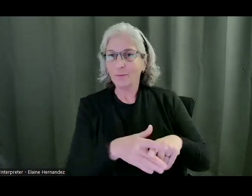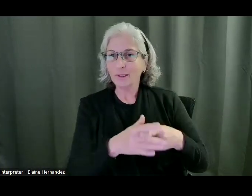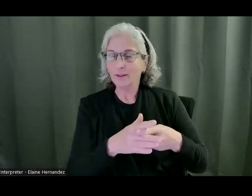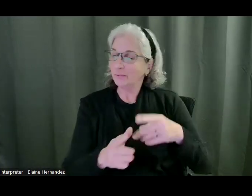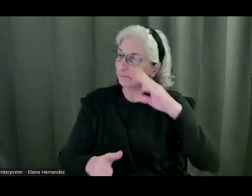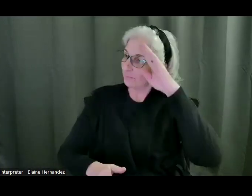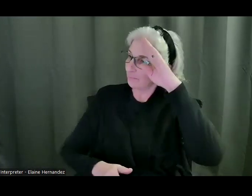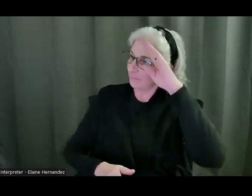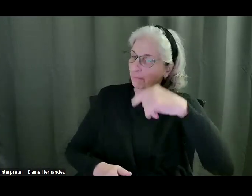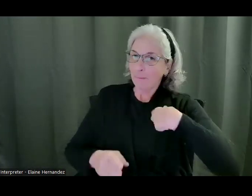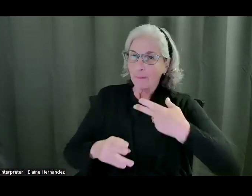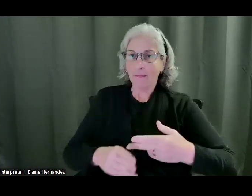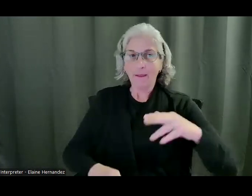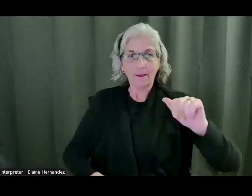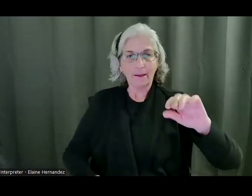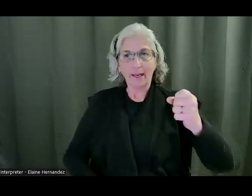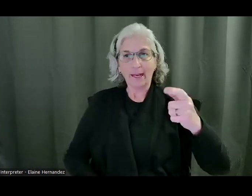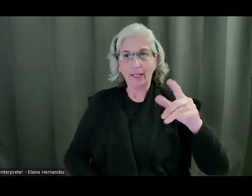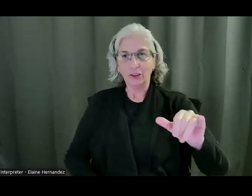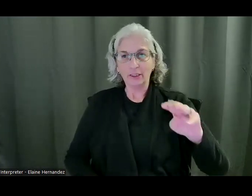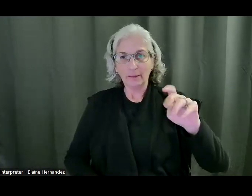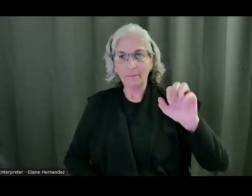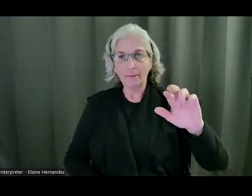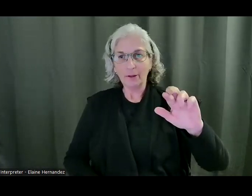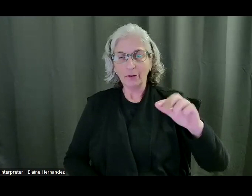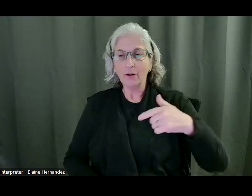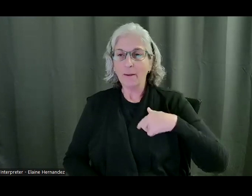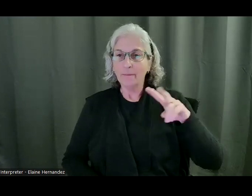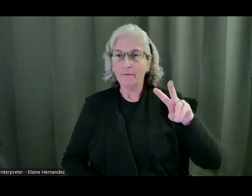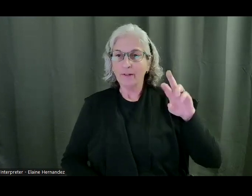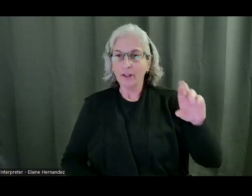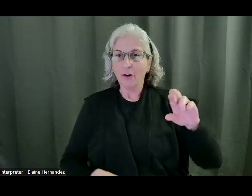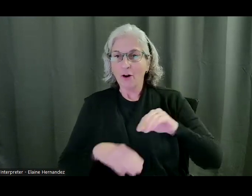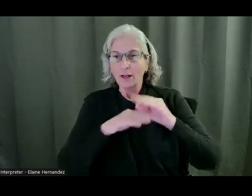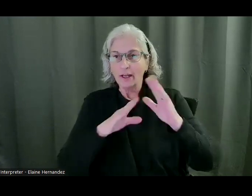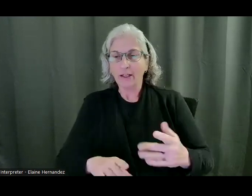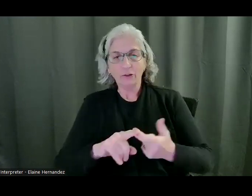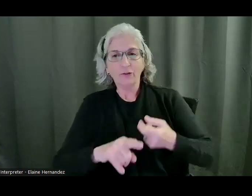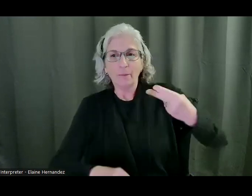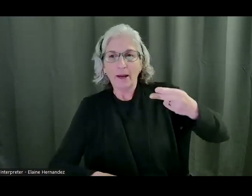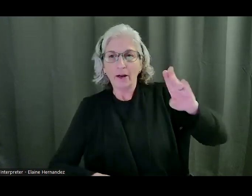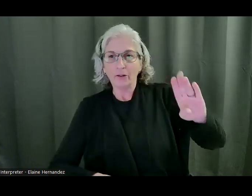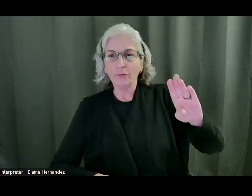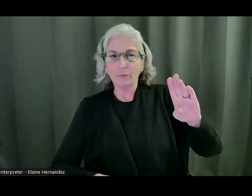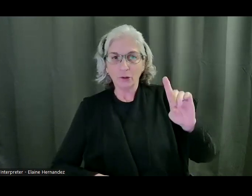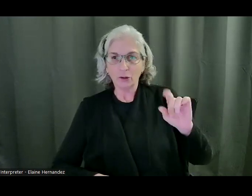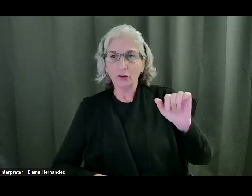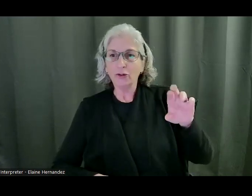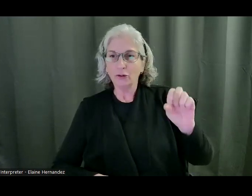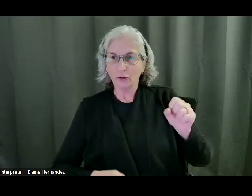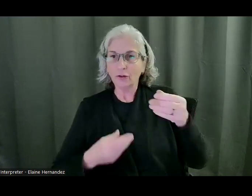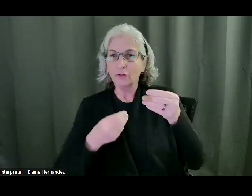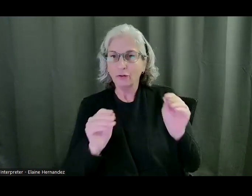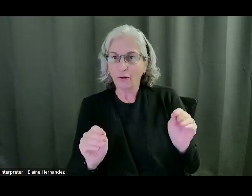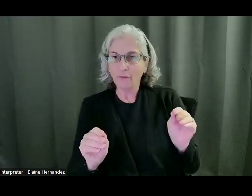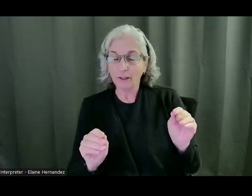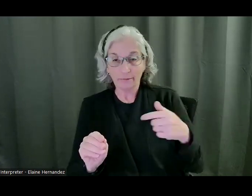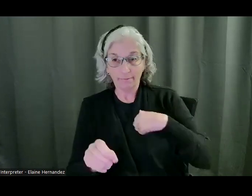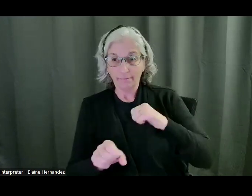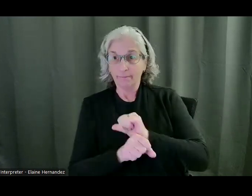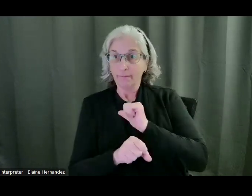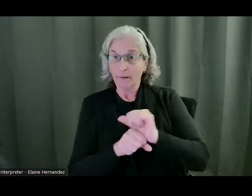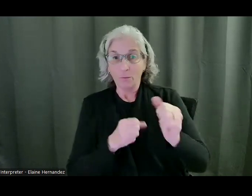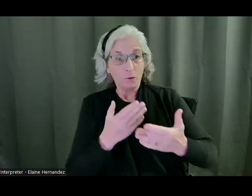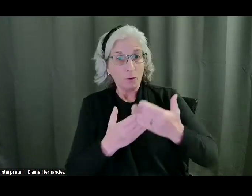Hi, I'm Ashley Miller. I am a vocational rehab counselor out of the Harrisonburg DARS office. I have nearly 10